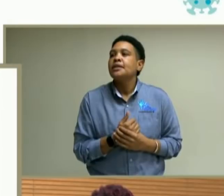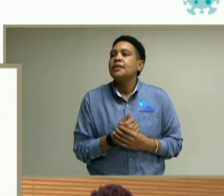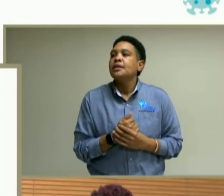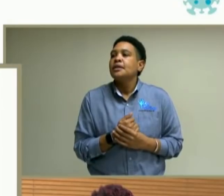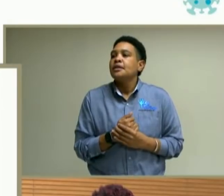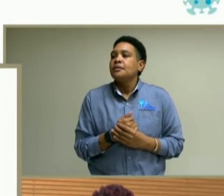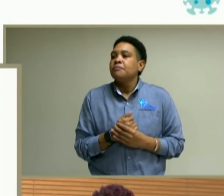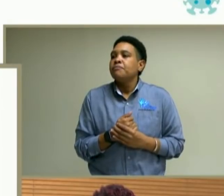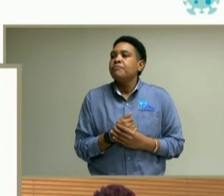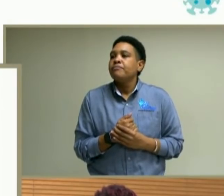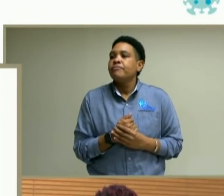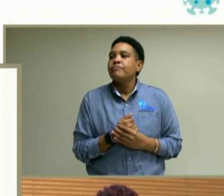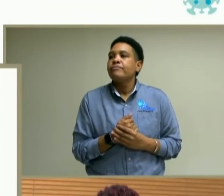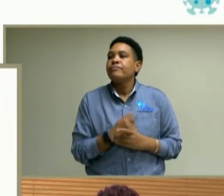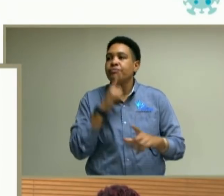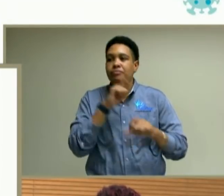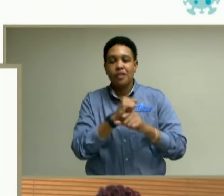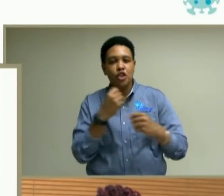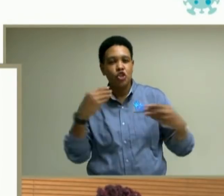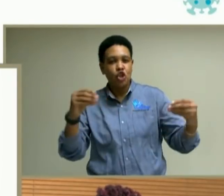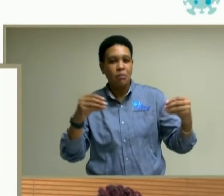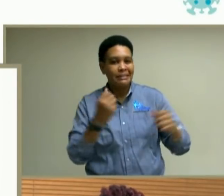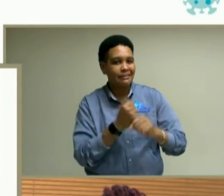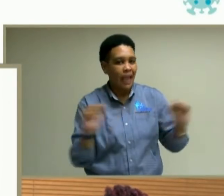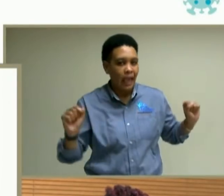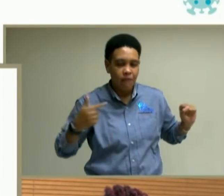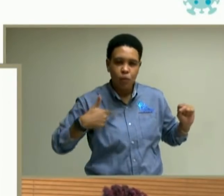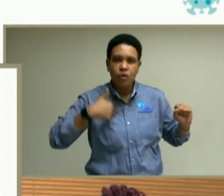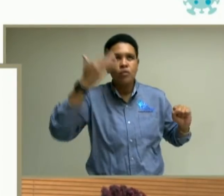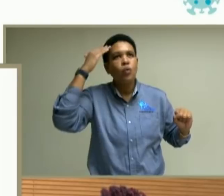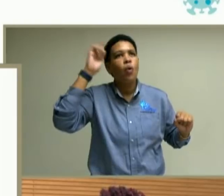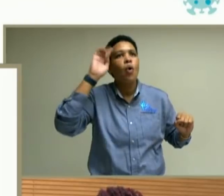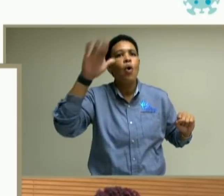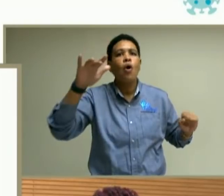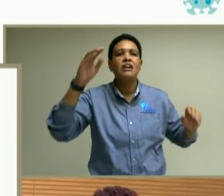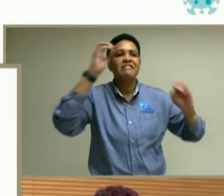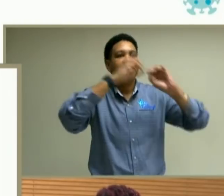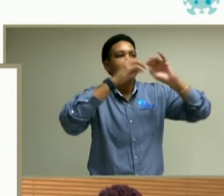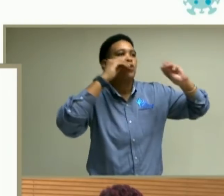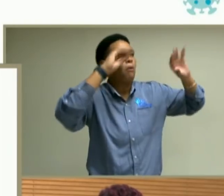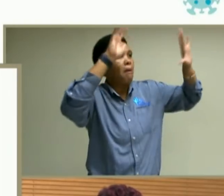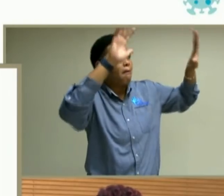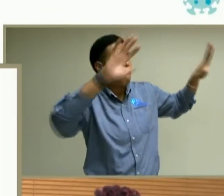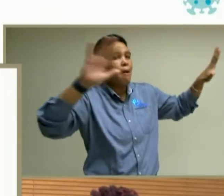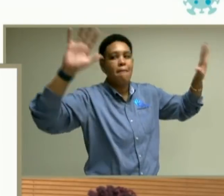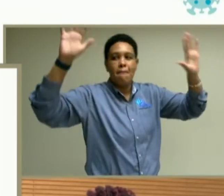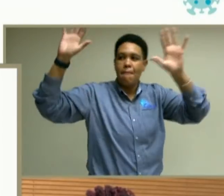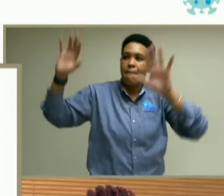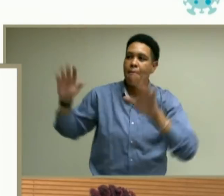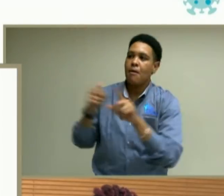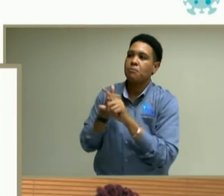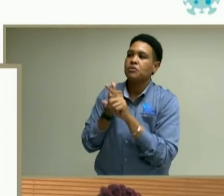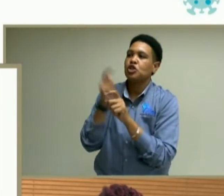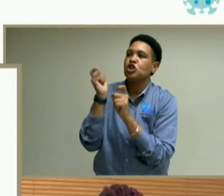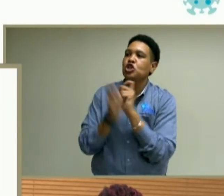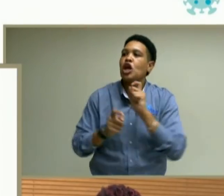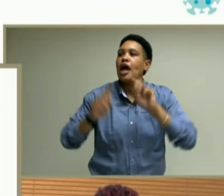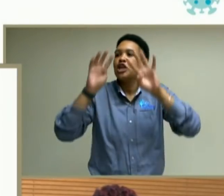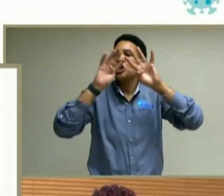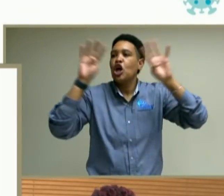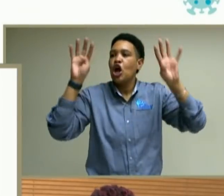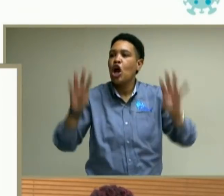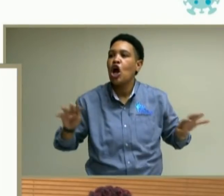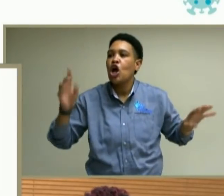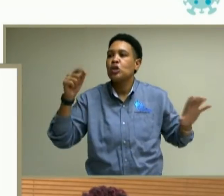In terms of making shopping safe, because we know everybody wants to fix up the house, change the curtains, we do